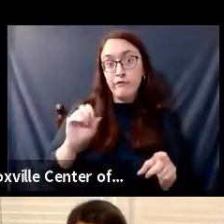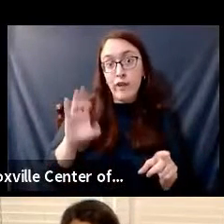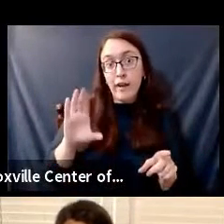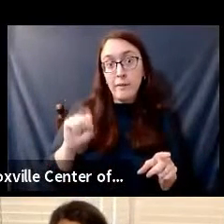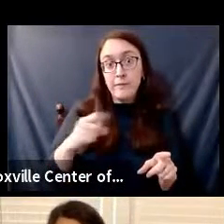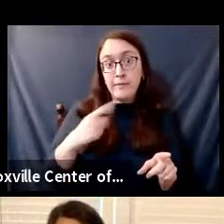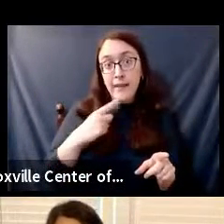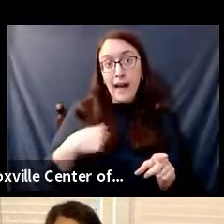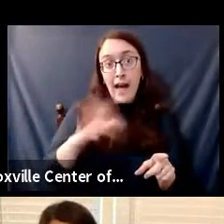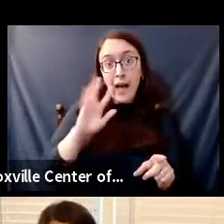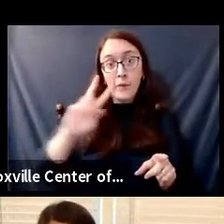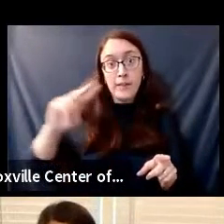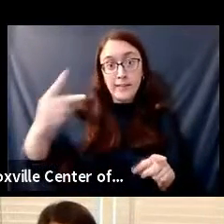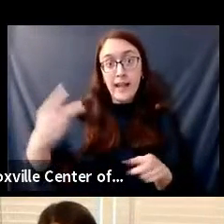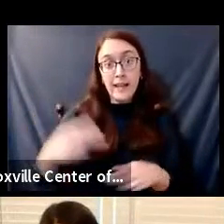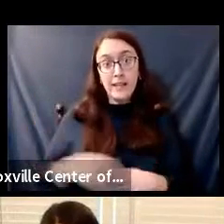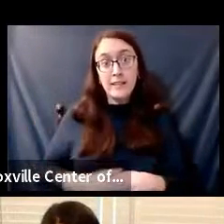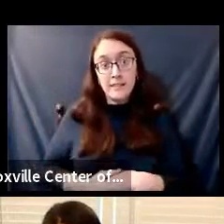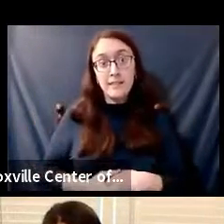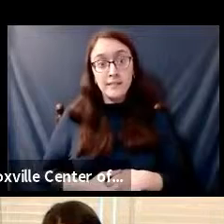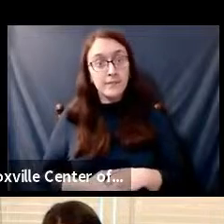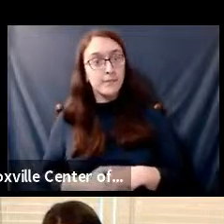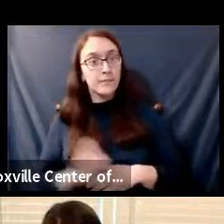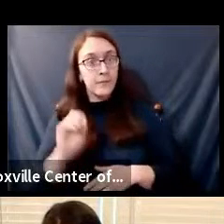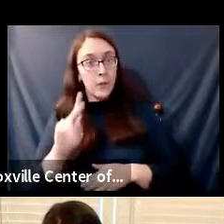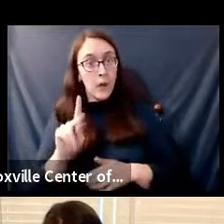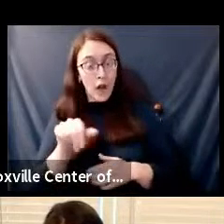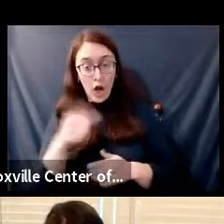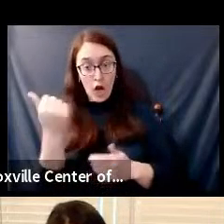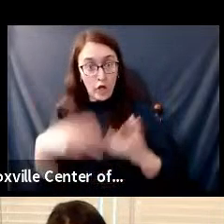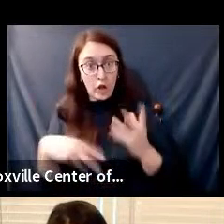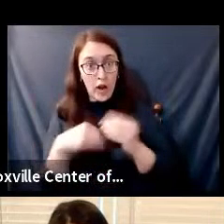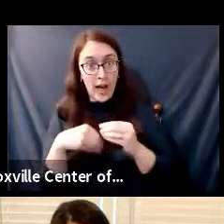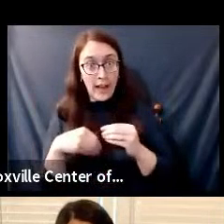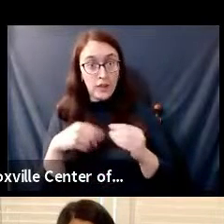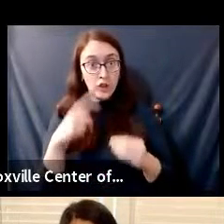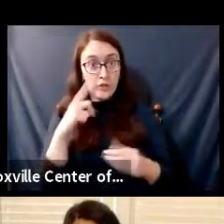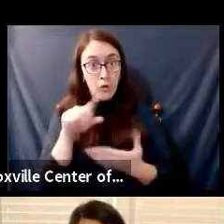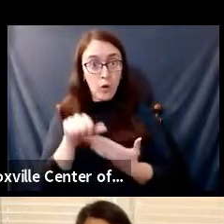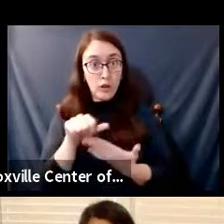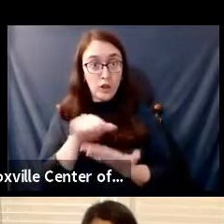minutes. I'll Great. second. Okay, any other items that need to be added?